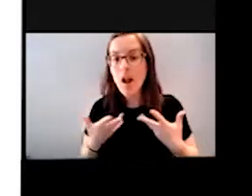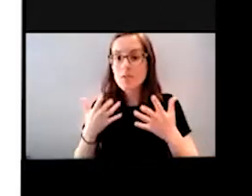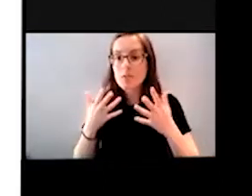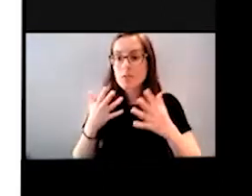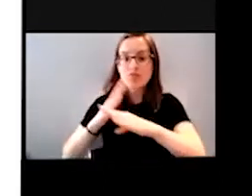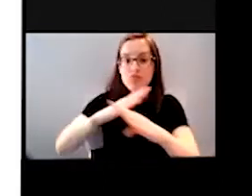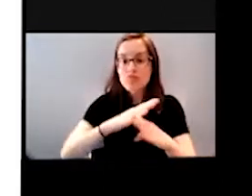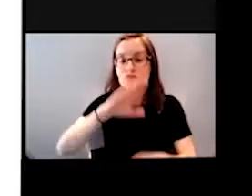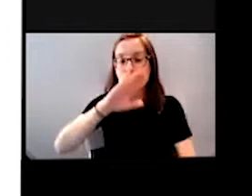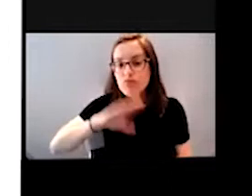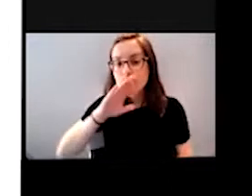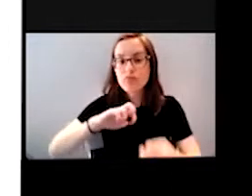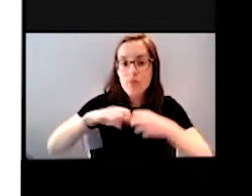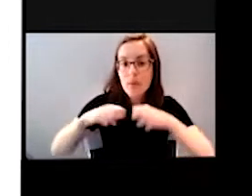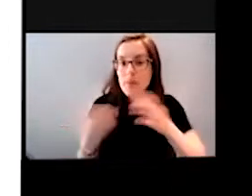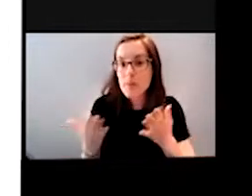coverage.